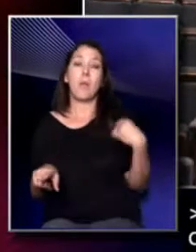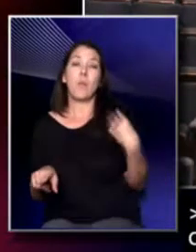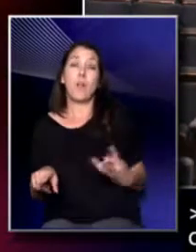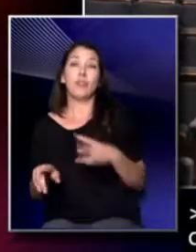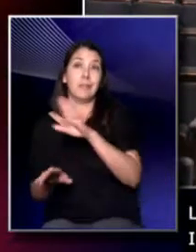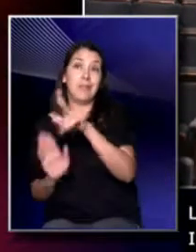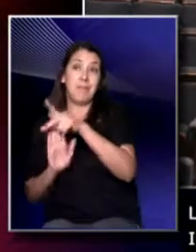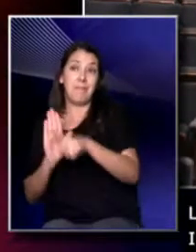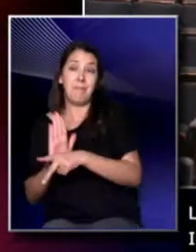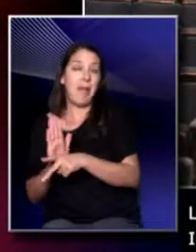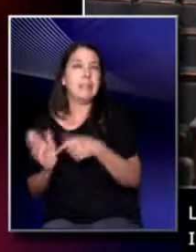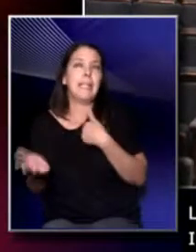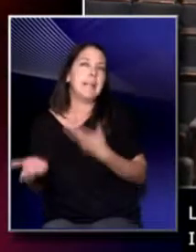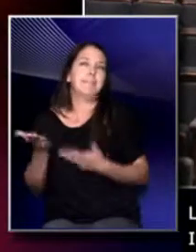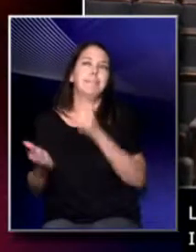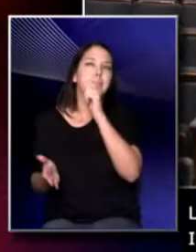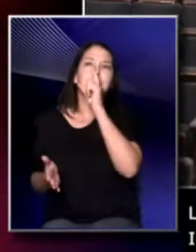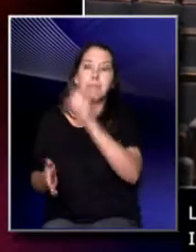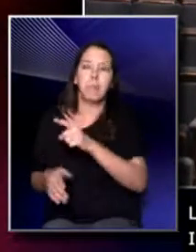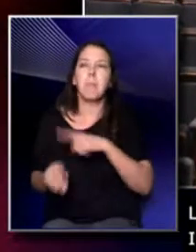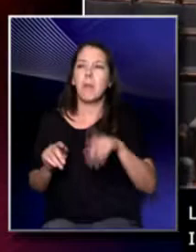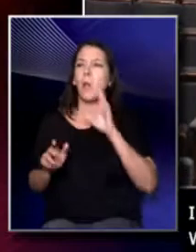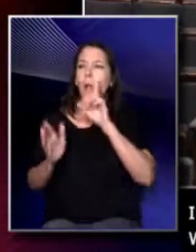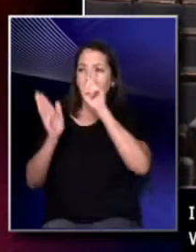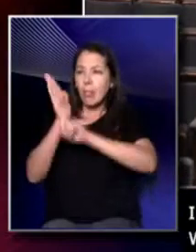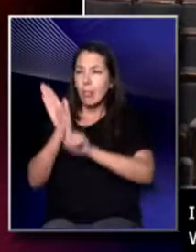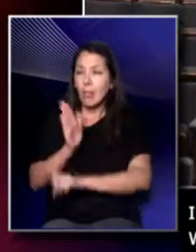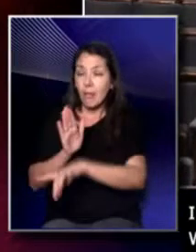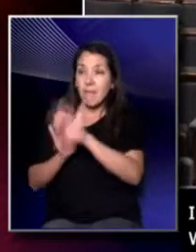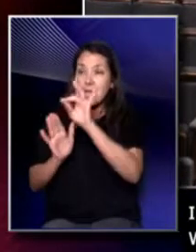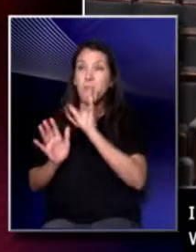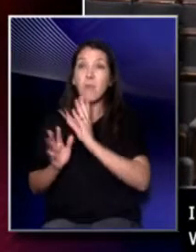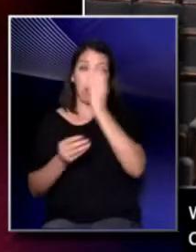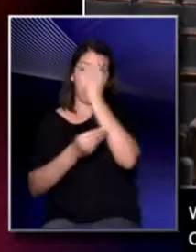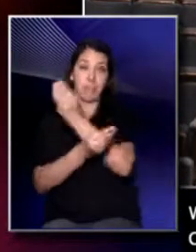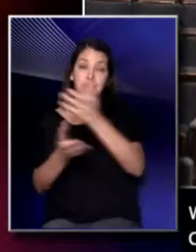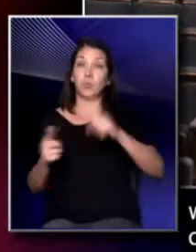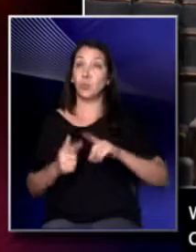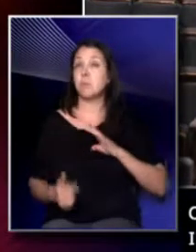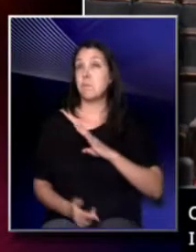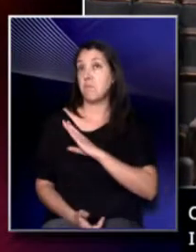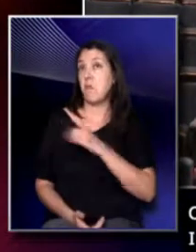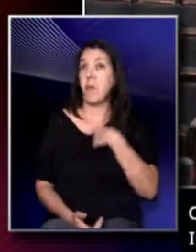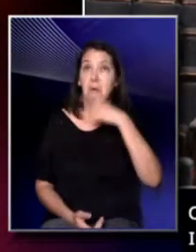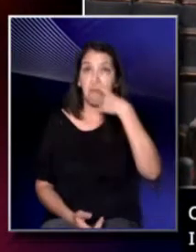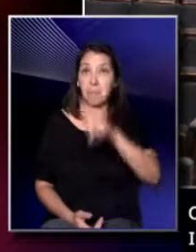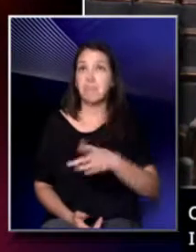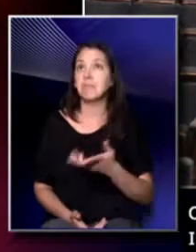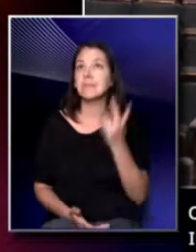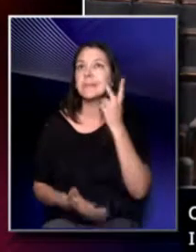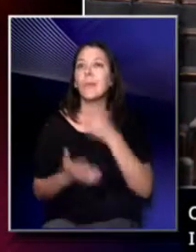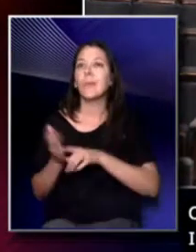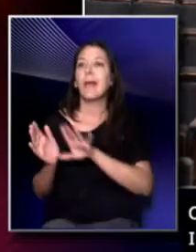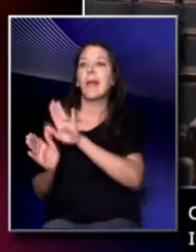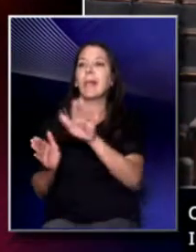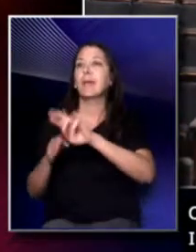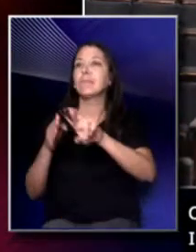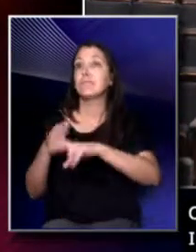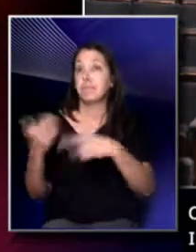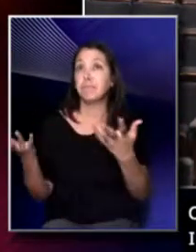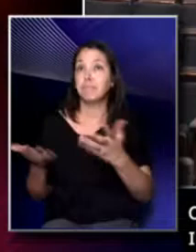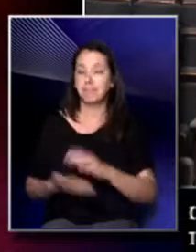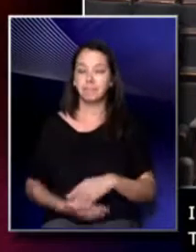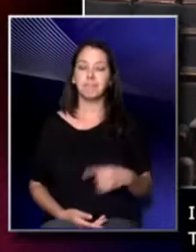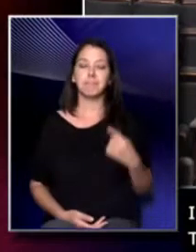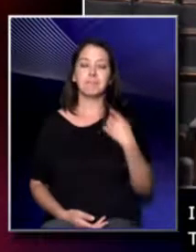Washington policies, but I can certainly look into that, and I'd be happy to report back to the board and see what the underpinnings are.